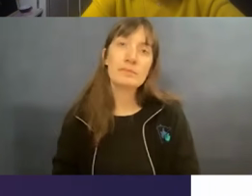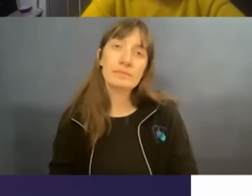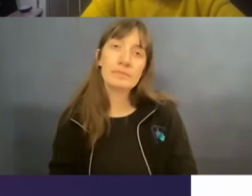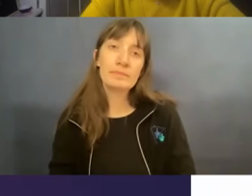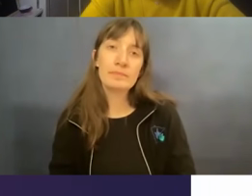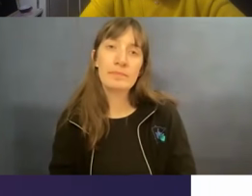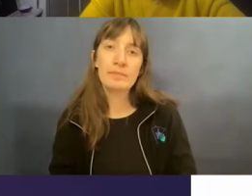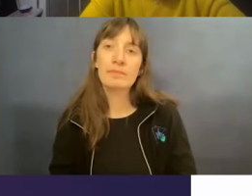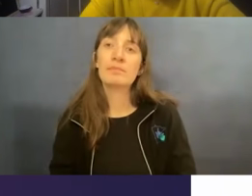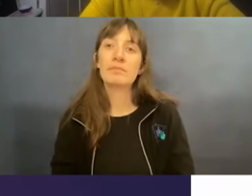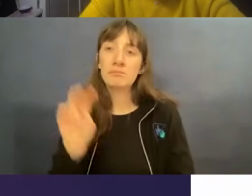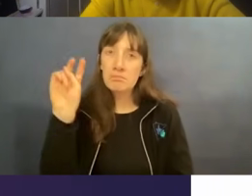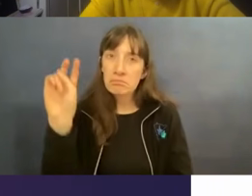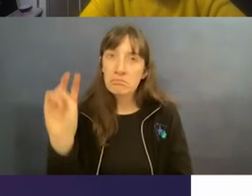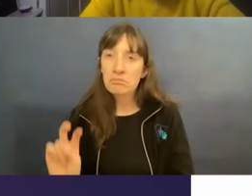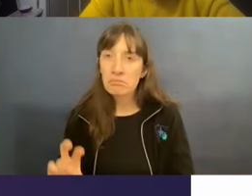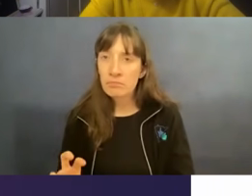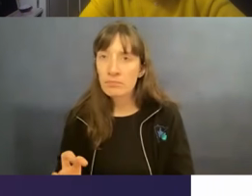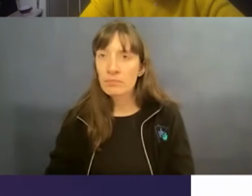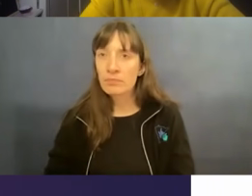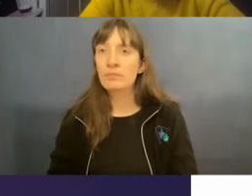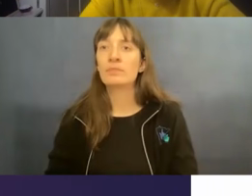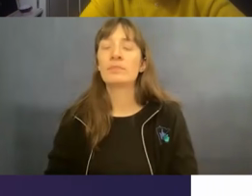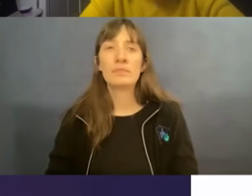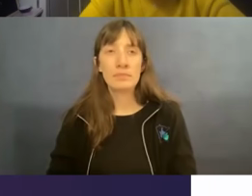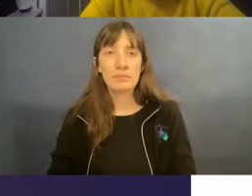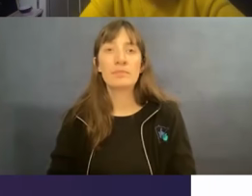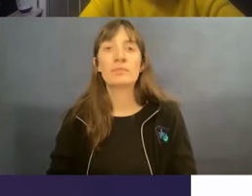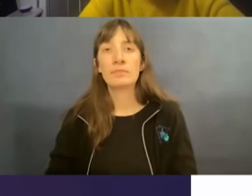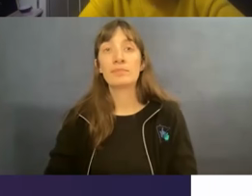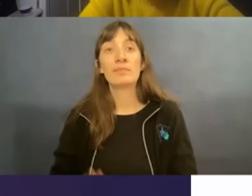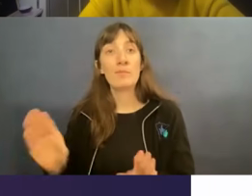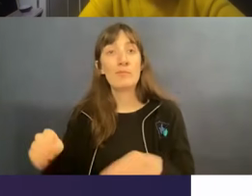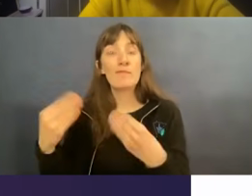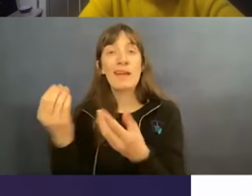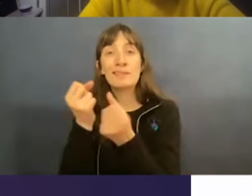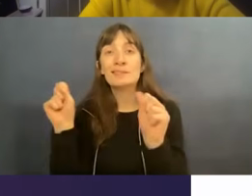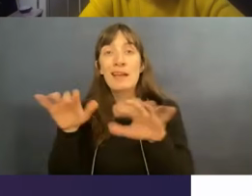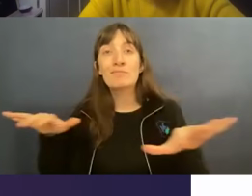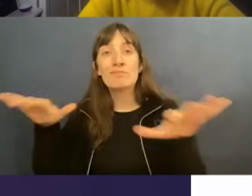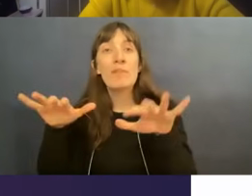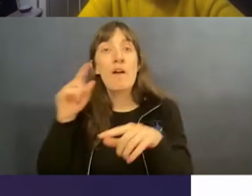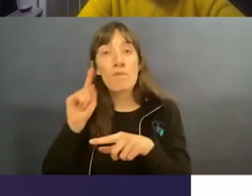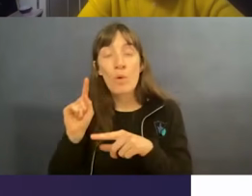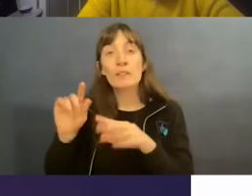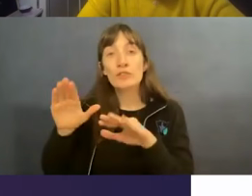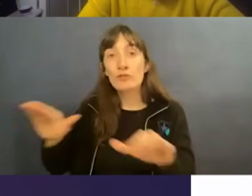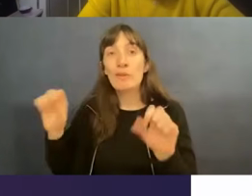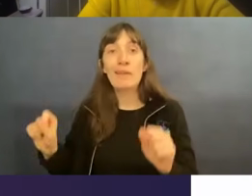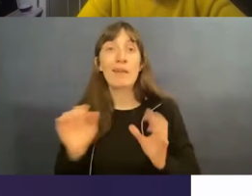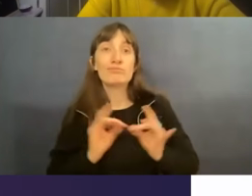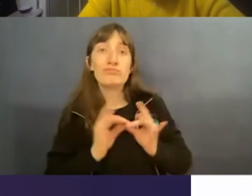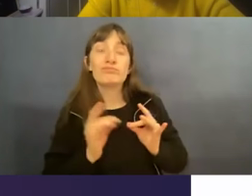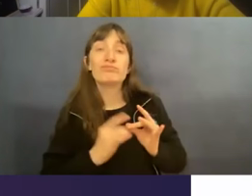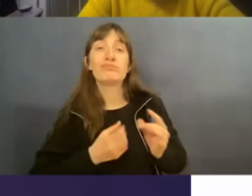So I'm seeing some people saying providing a safe place for for children to talk. Um, some